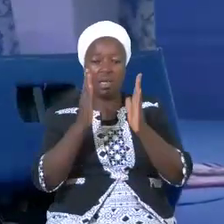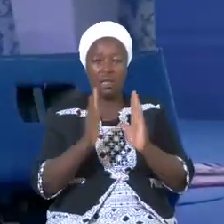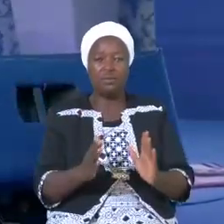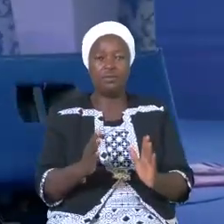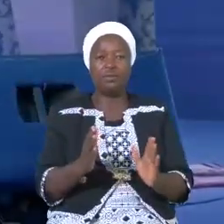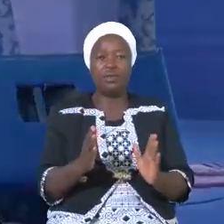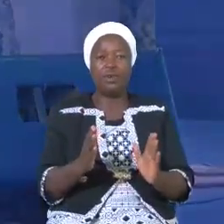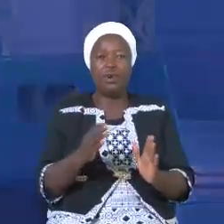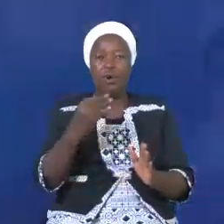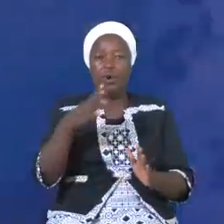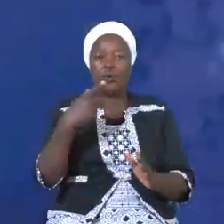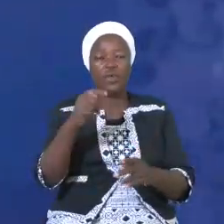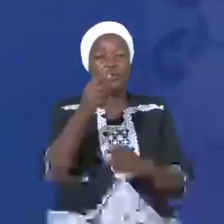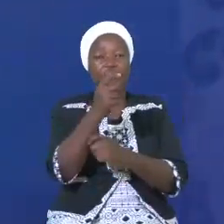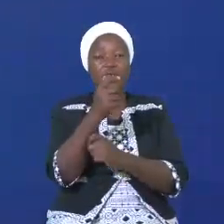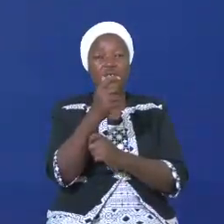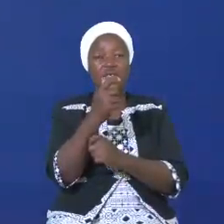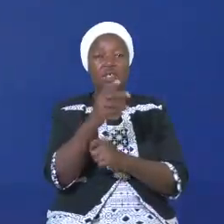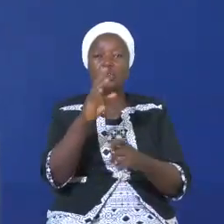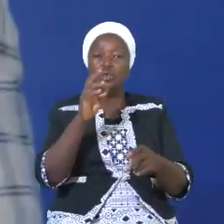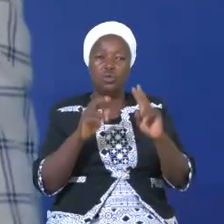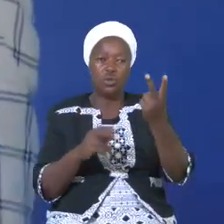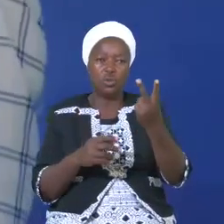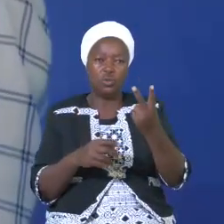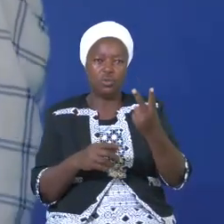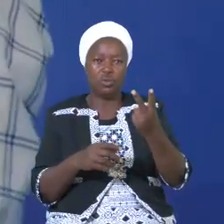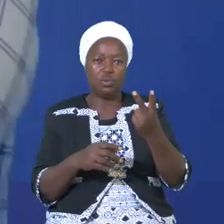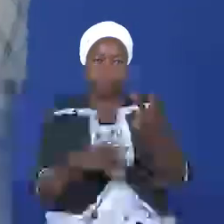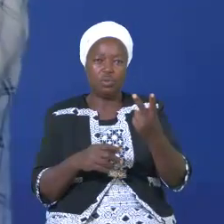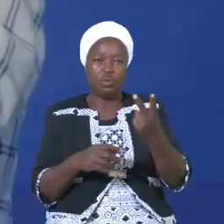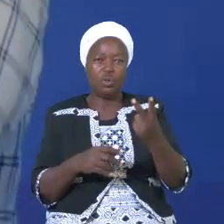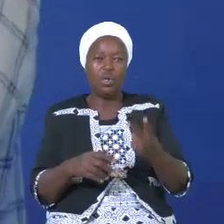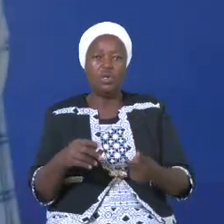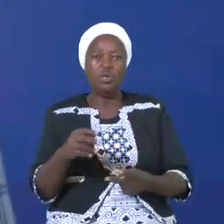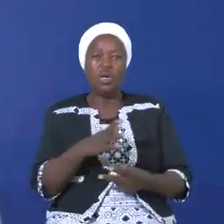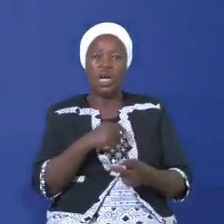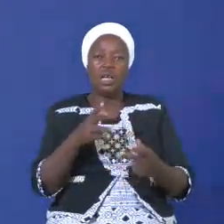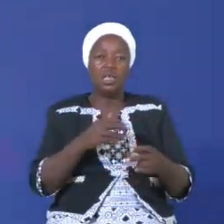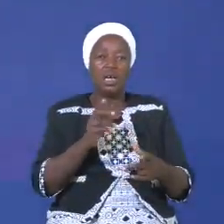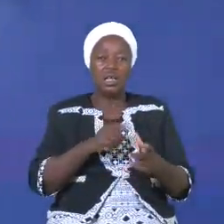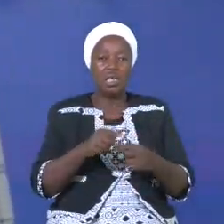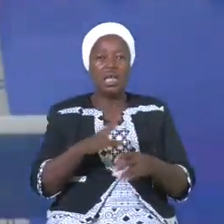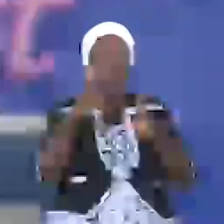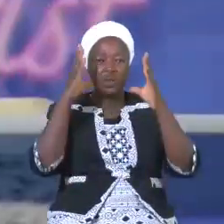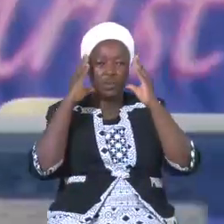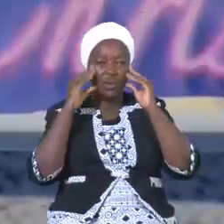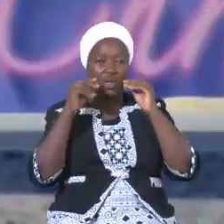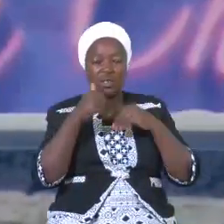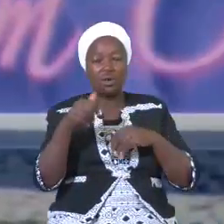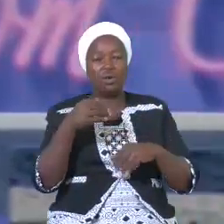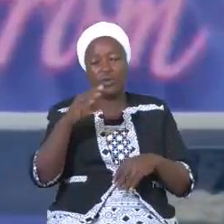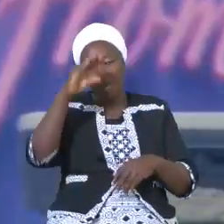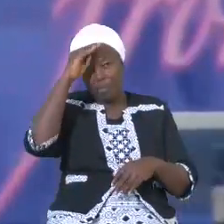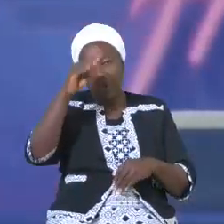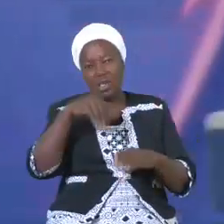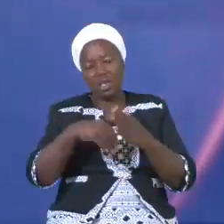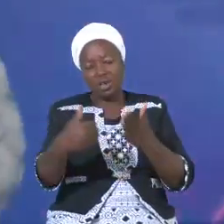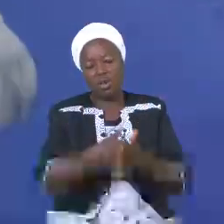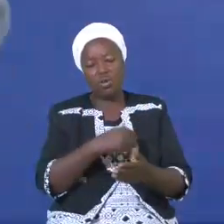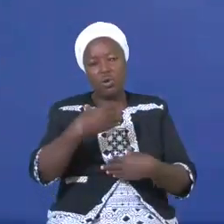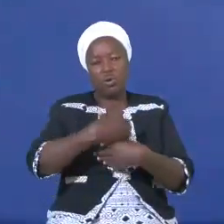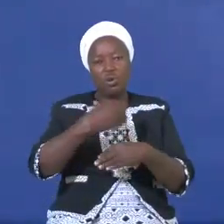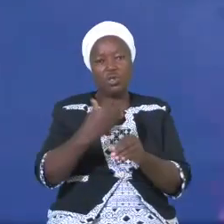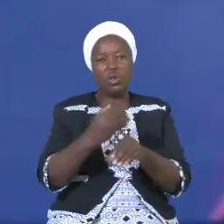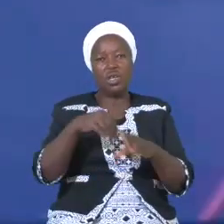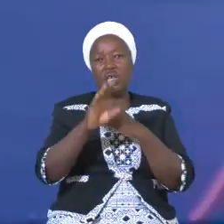of the flesh to an experience of a man a new creature in christ of